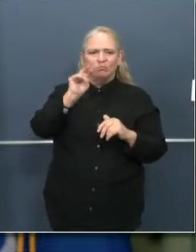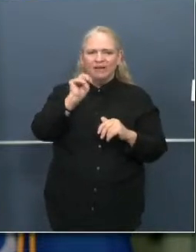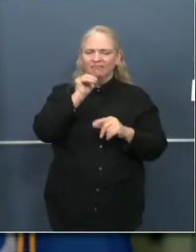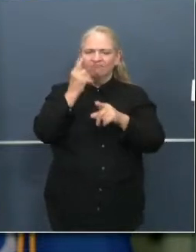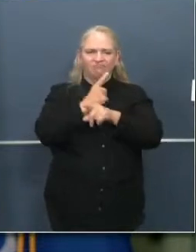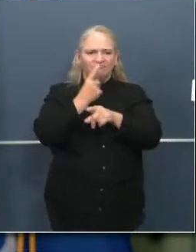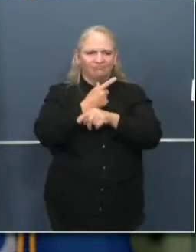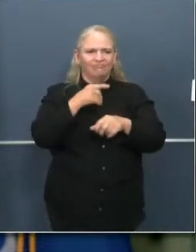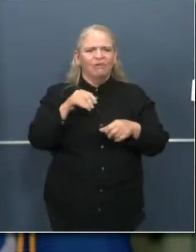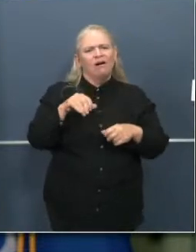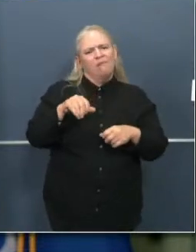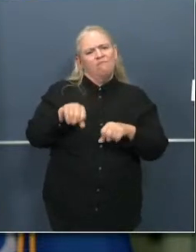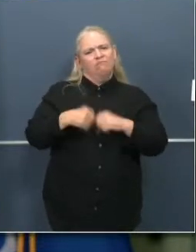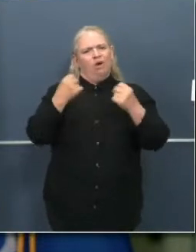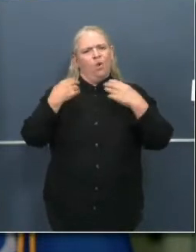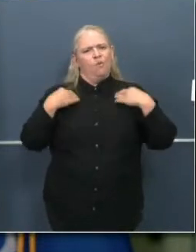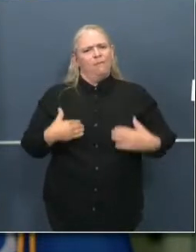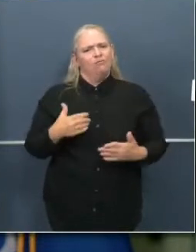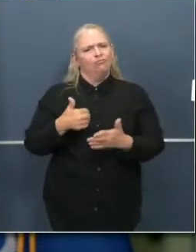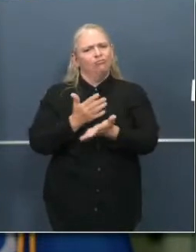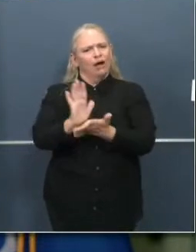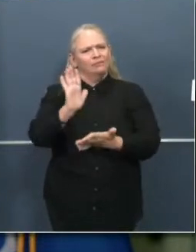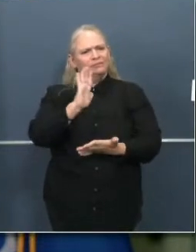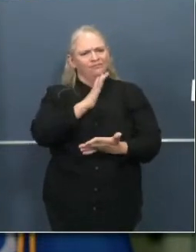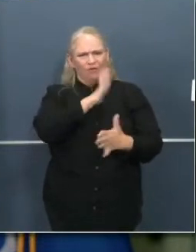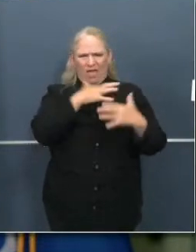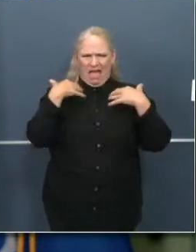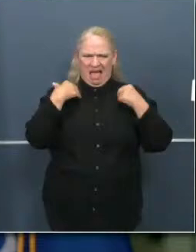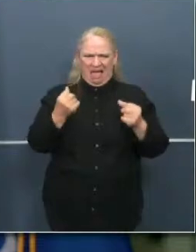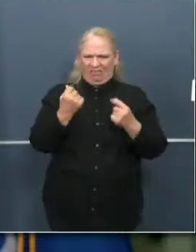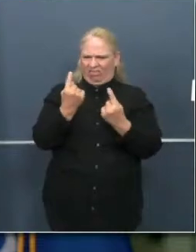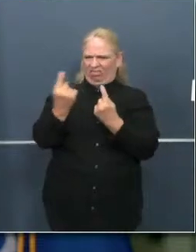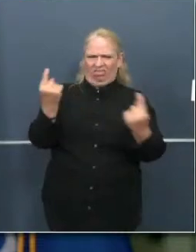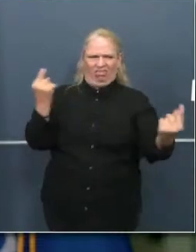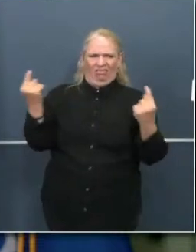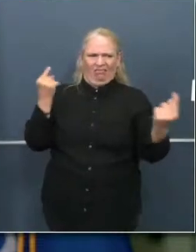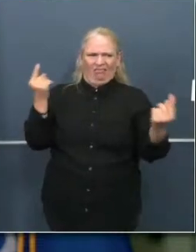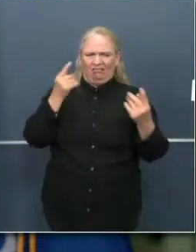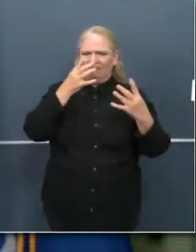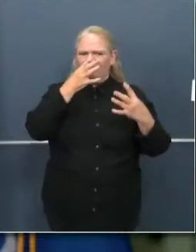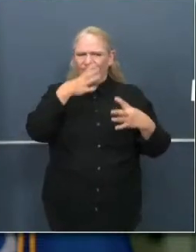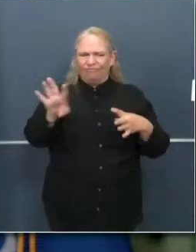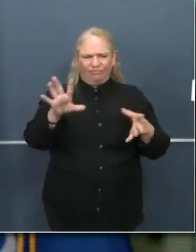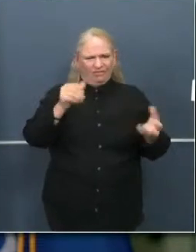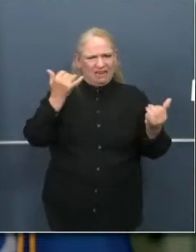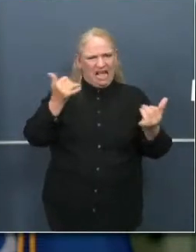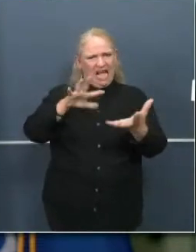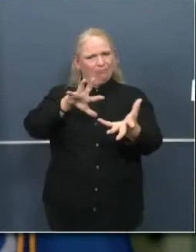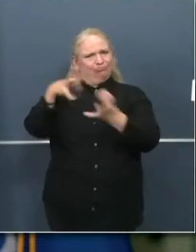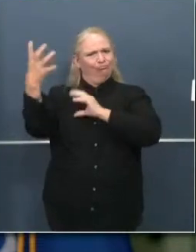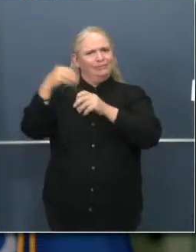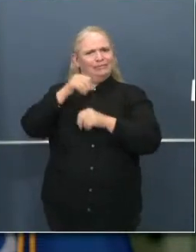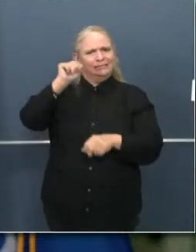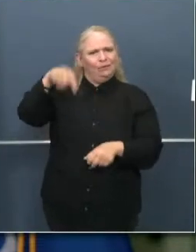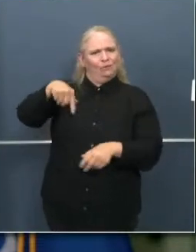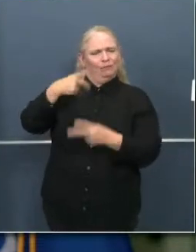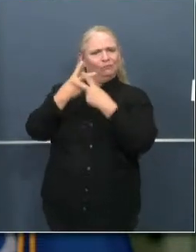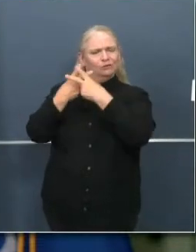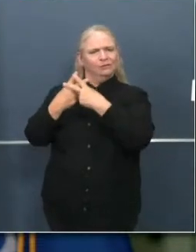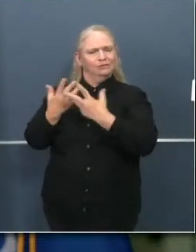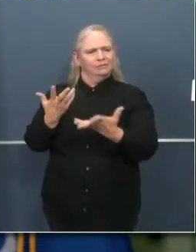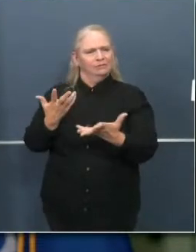this every single day for the last 3 weeks. When I say every single day, yesterday, Saturday,